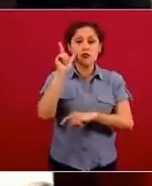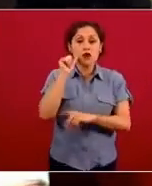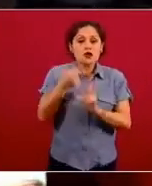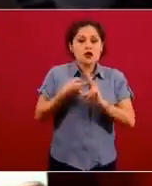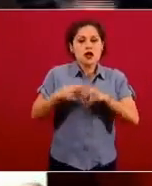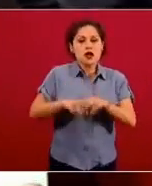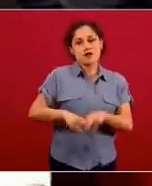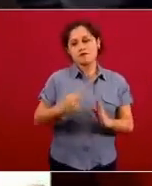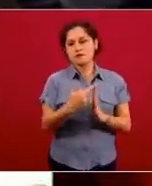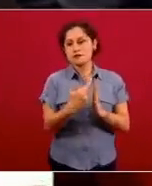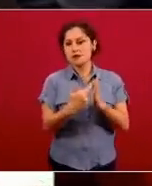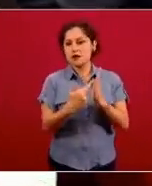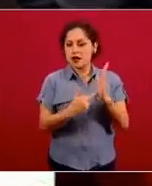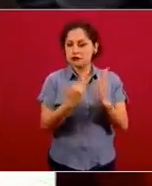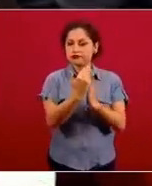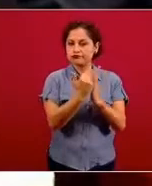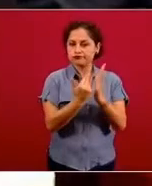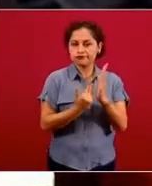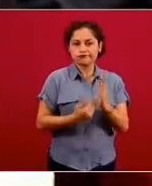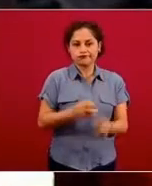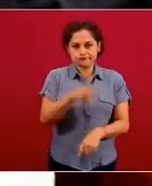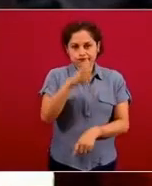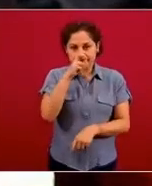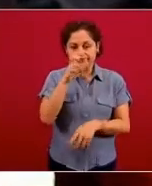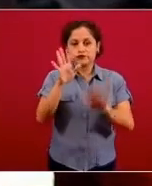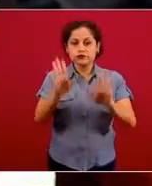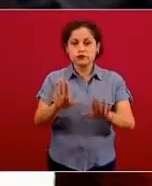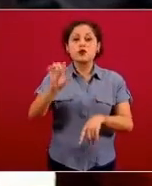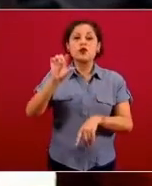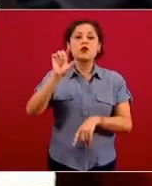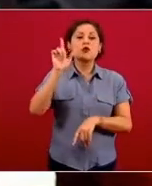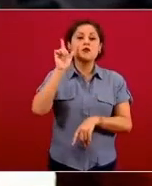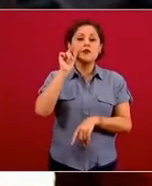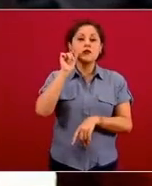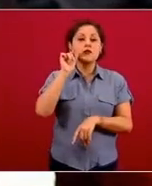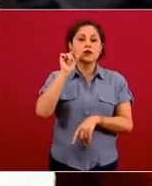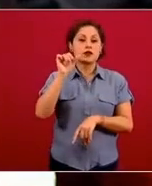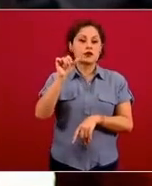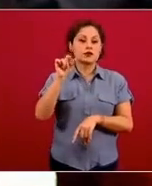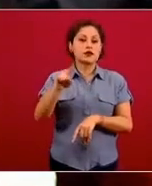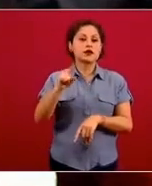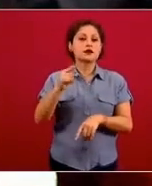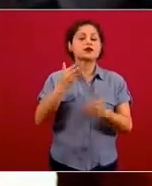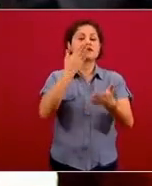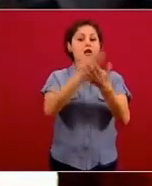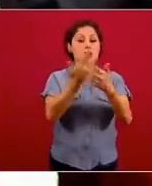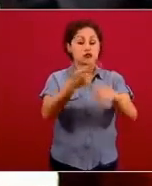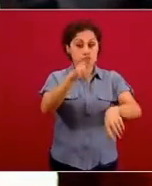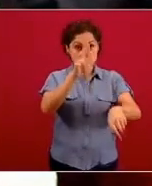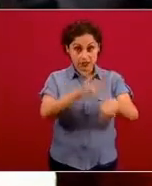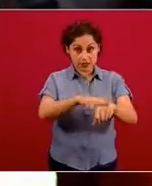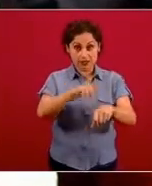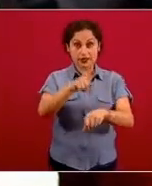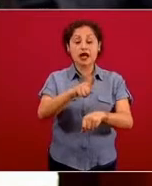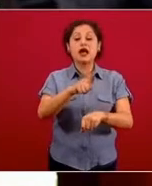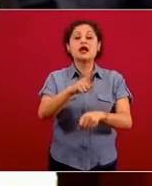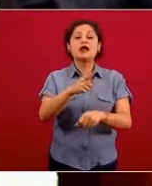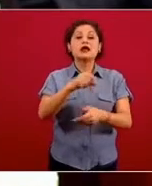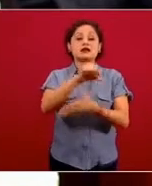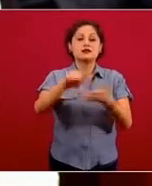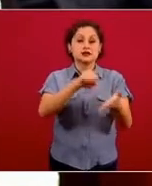decisions. And then we heard about measures that might apply tomorrow. And then we learned about a hospital